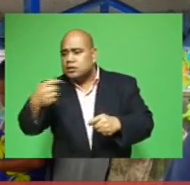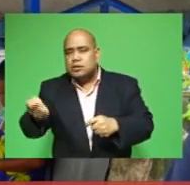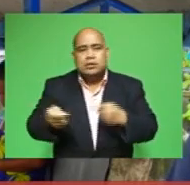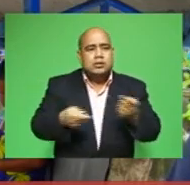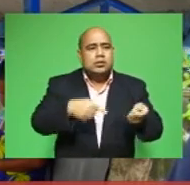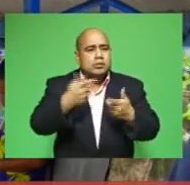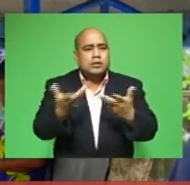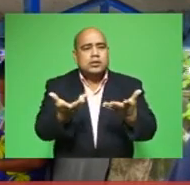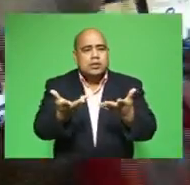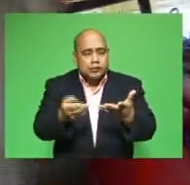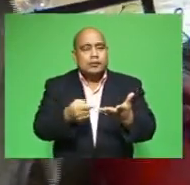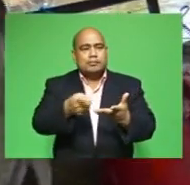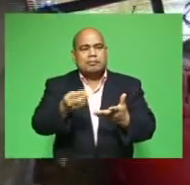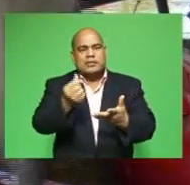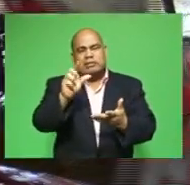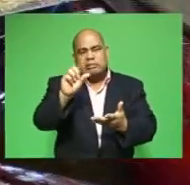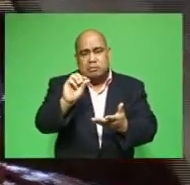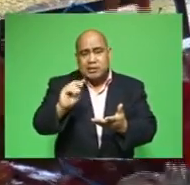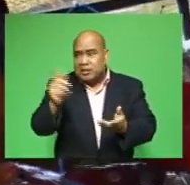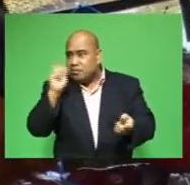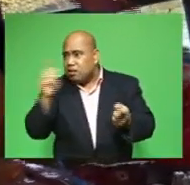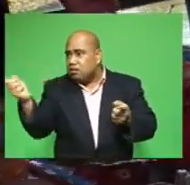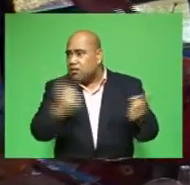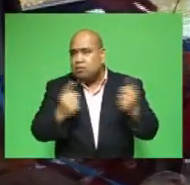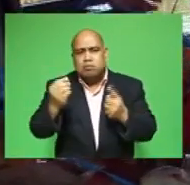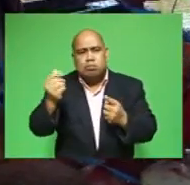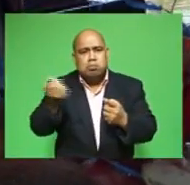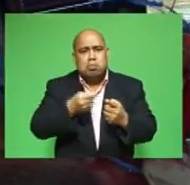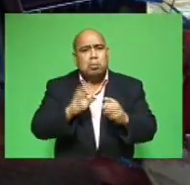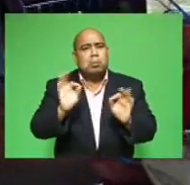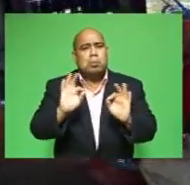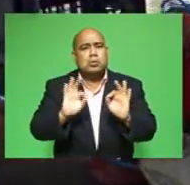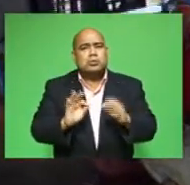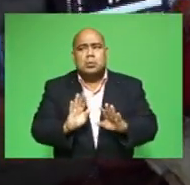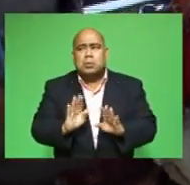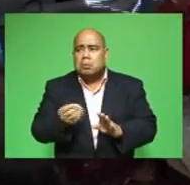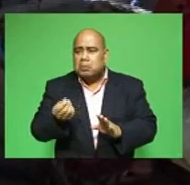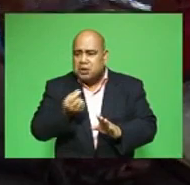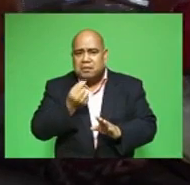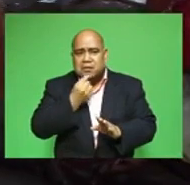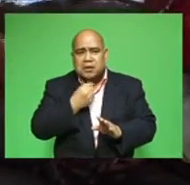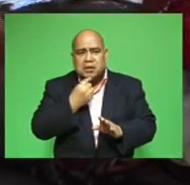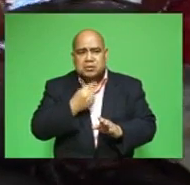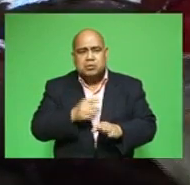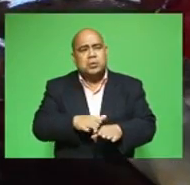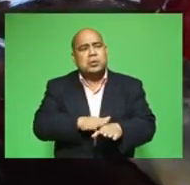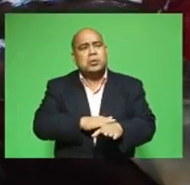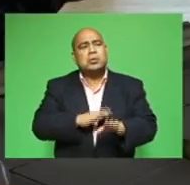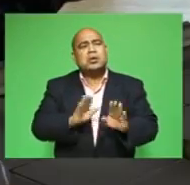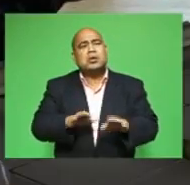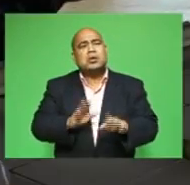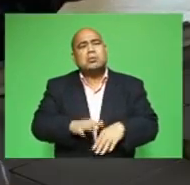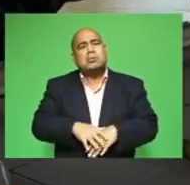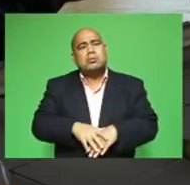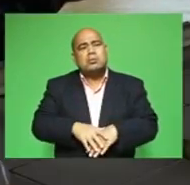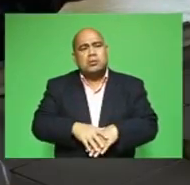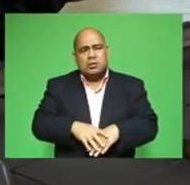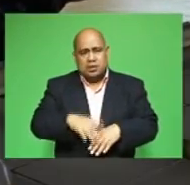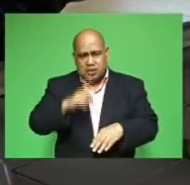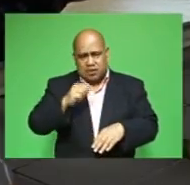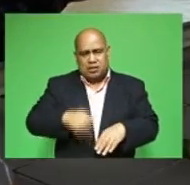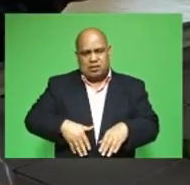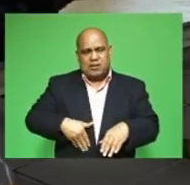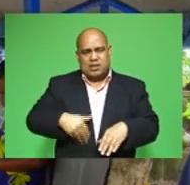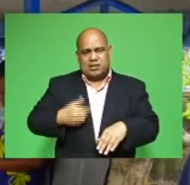with what we can accumulate in a day. Business is slower than usual, and we can really feel the impact of people being affected financially by this